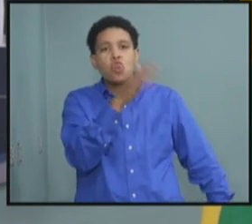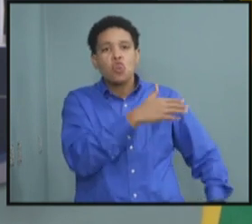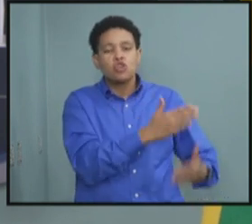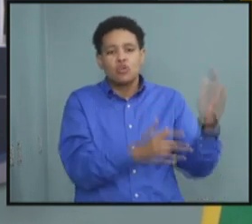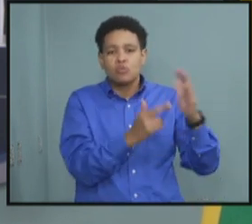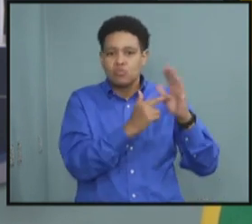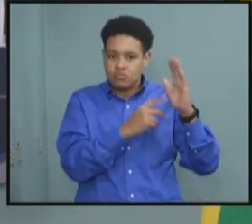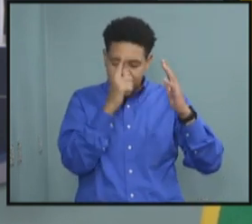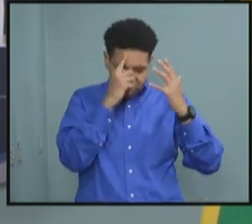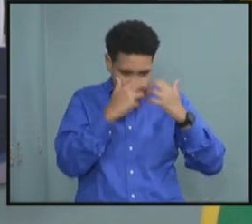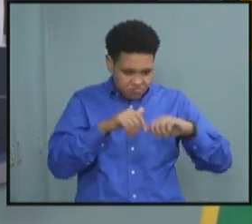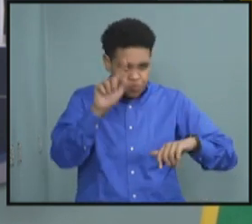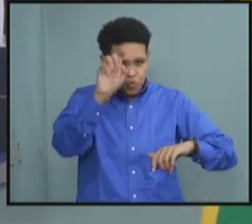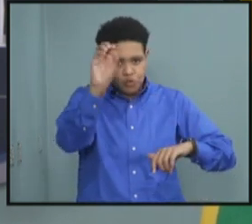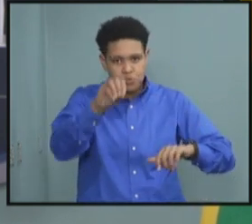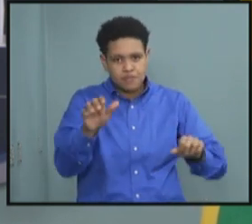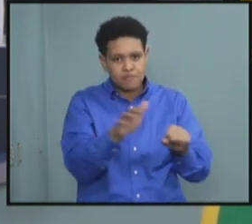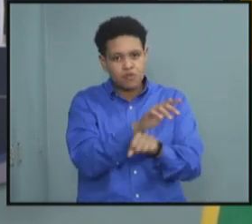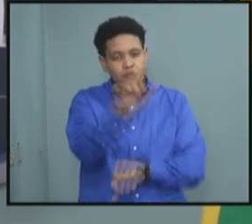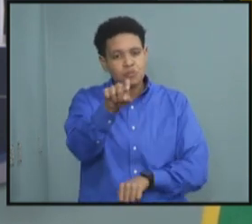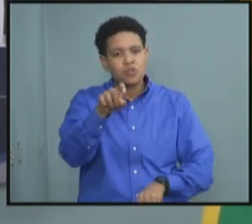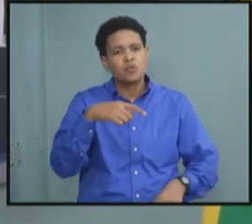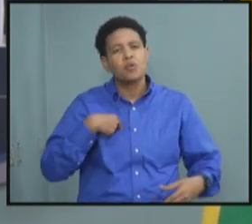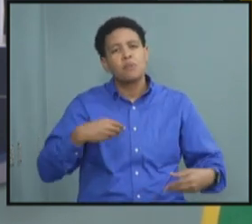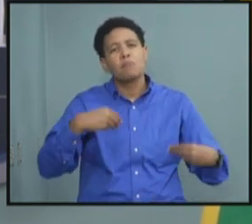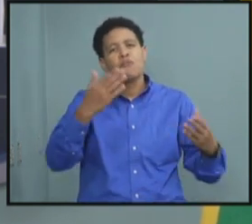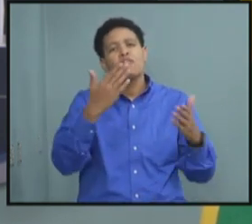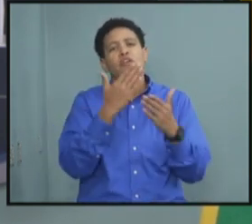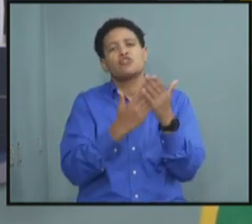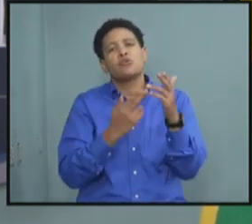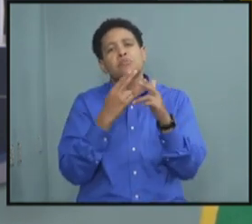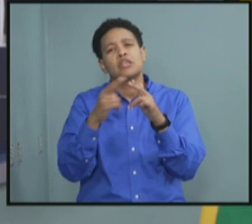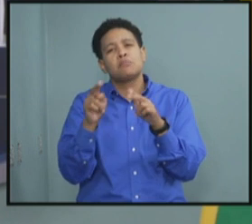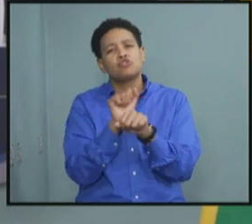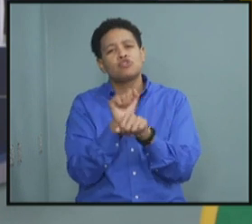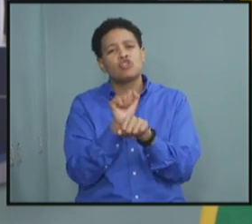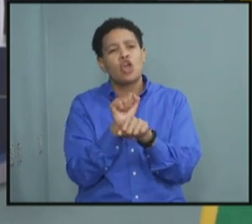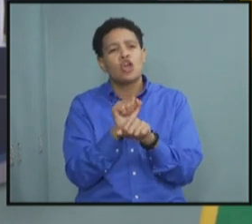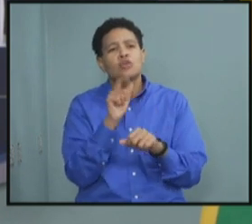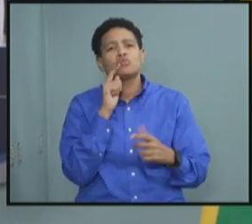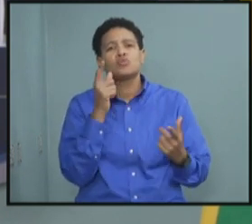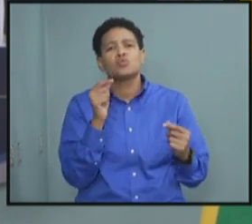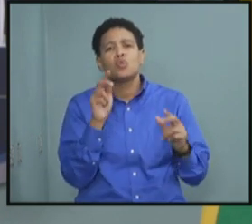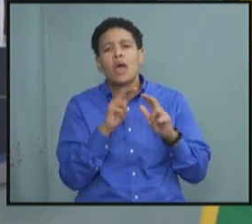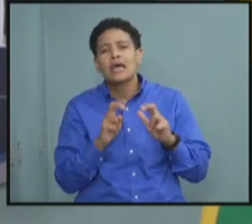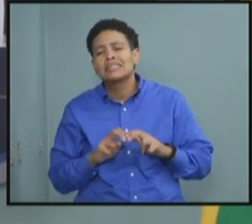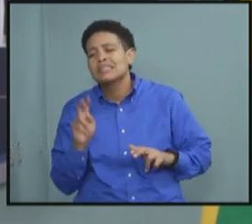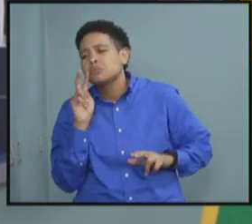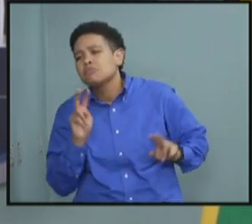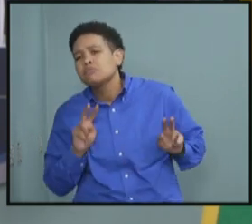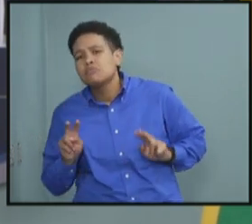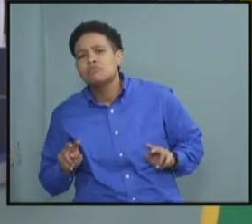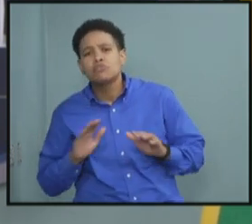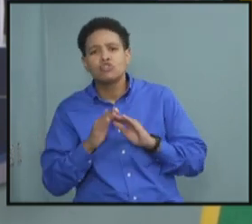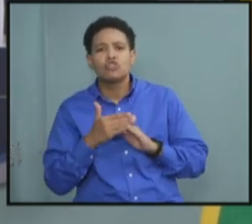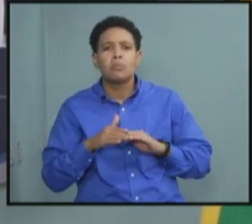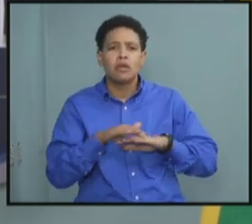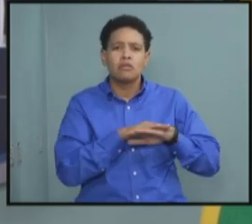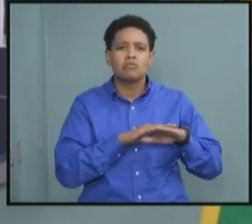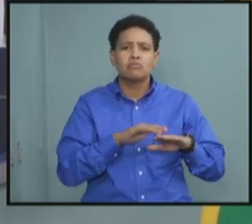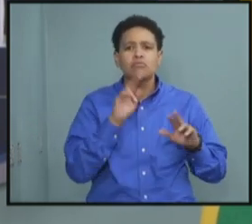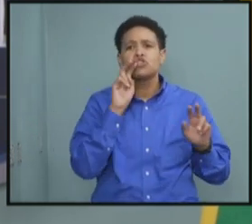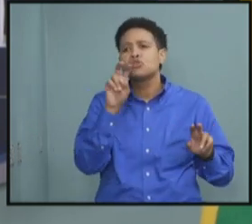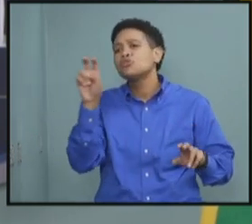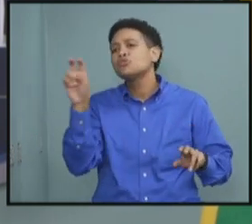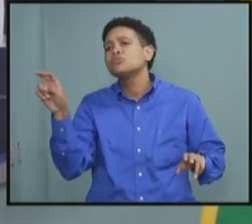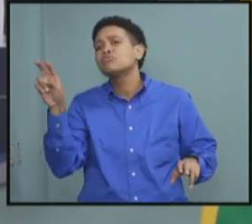We have provided some jobs, temporary jobs, to do the assessment right across the country, and